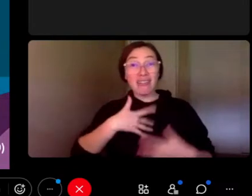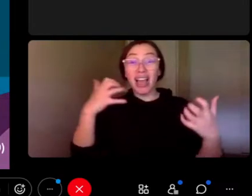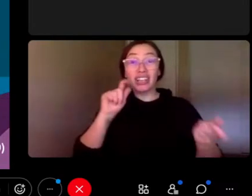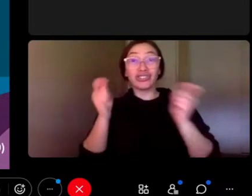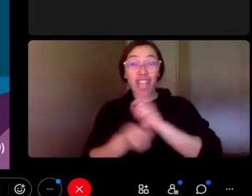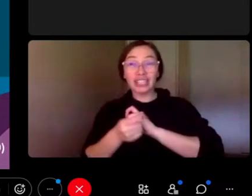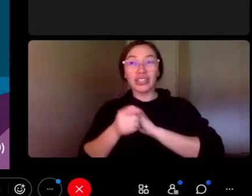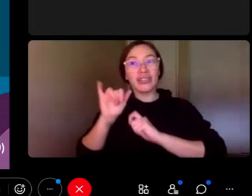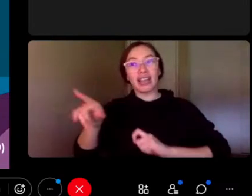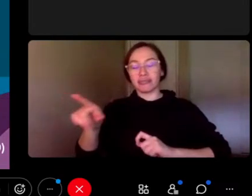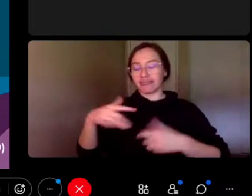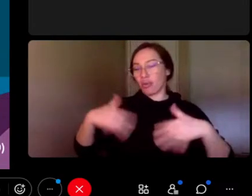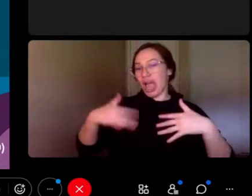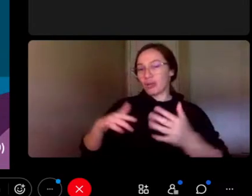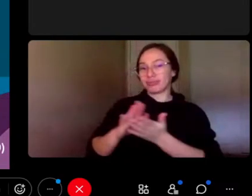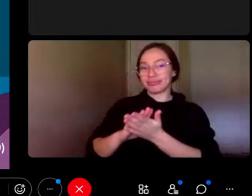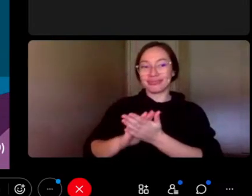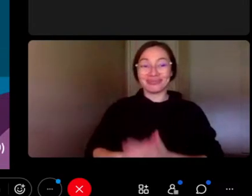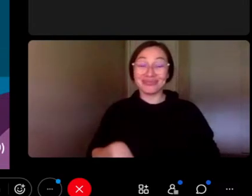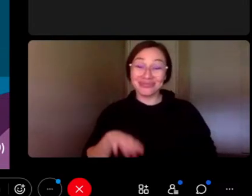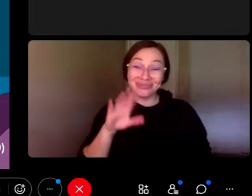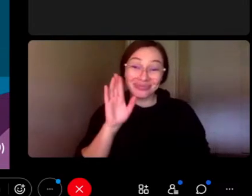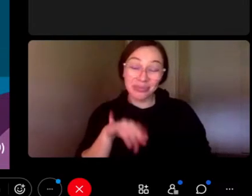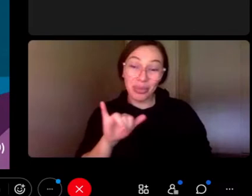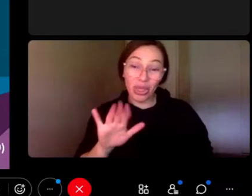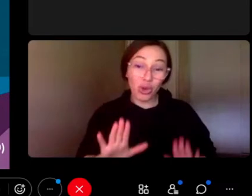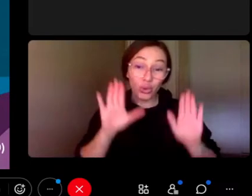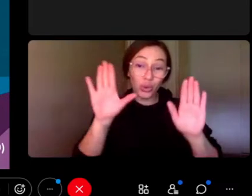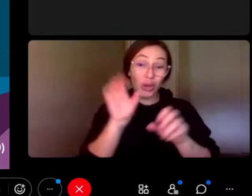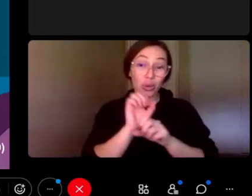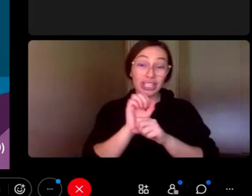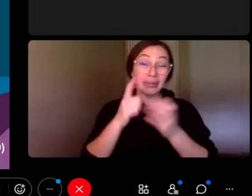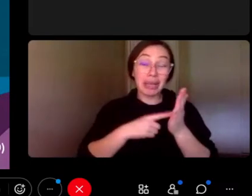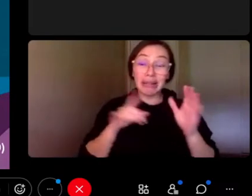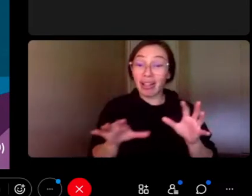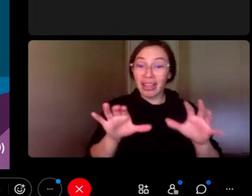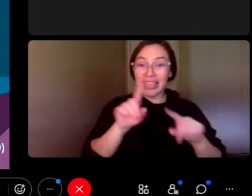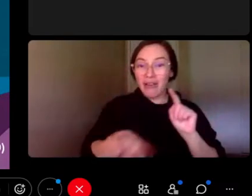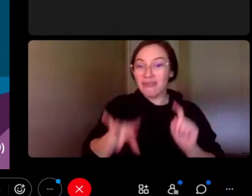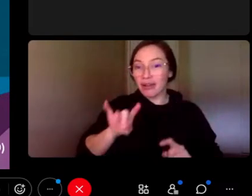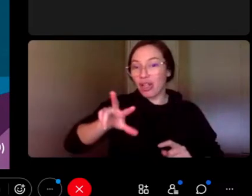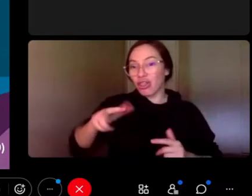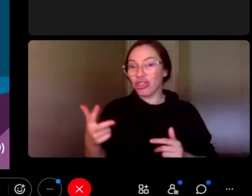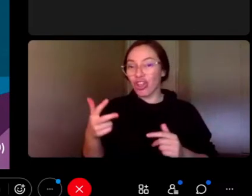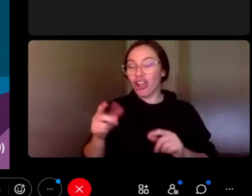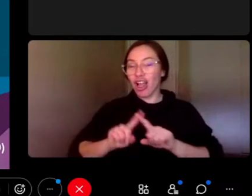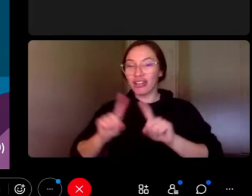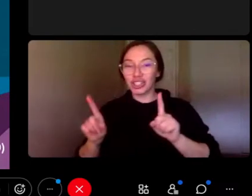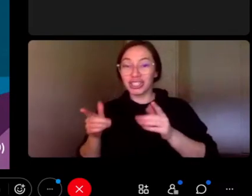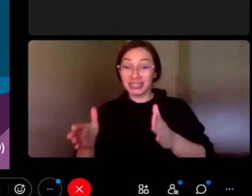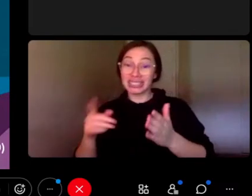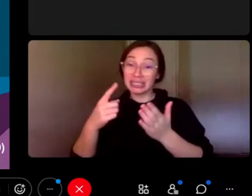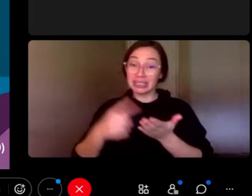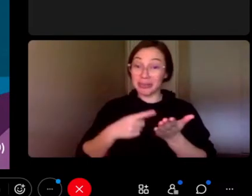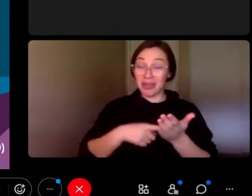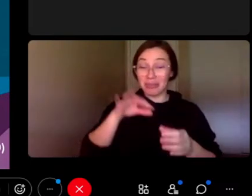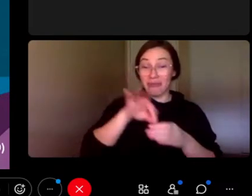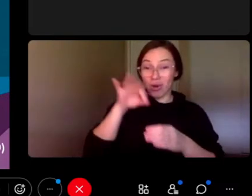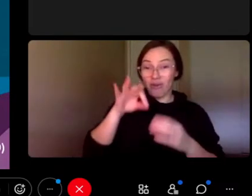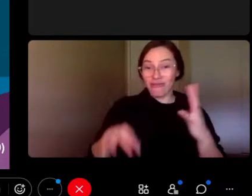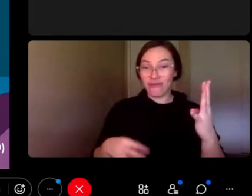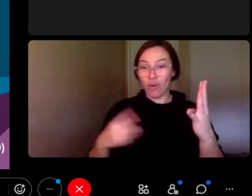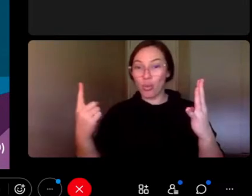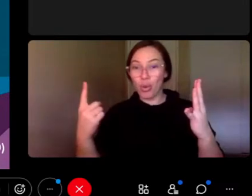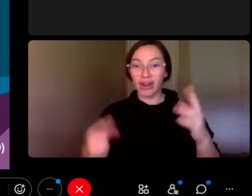that, you have all that great work I talked about, but you don't find the third alternative. And so you finally take the vote and it goes on a 4-1